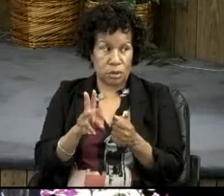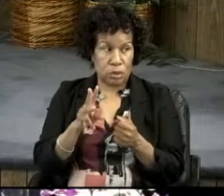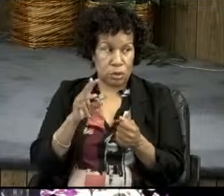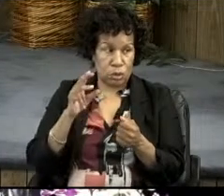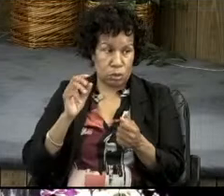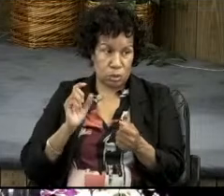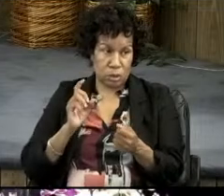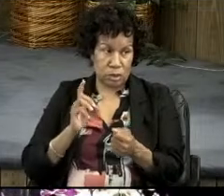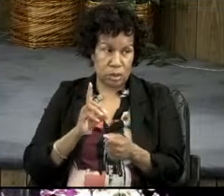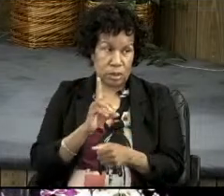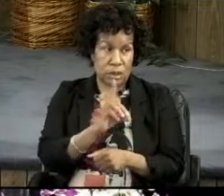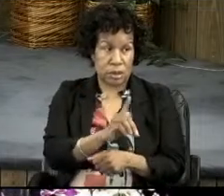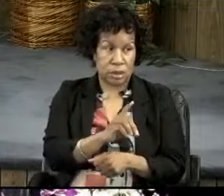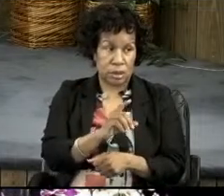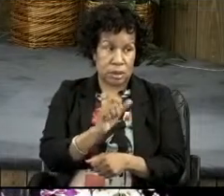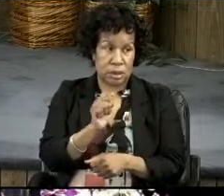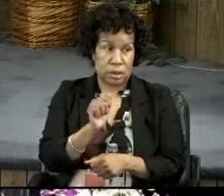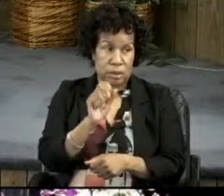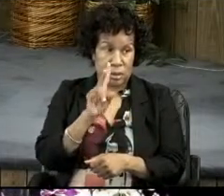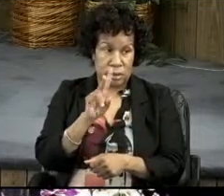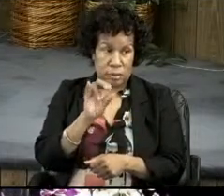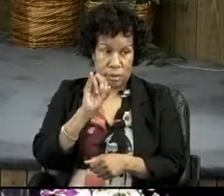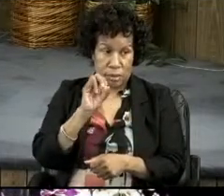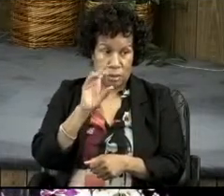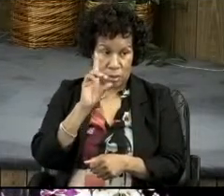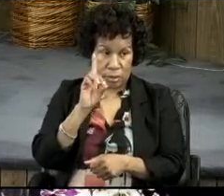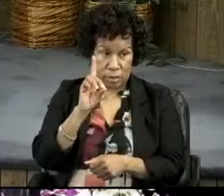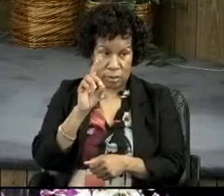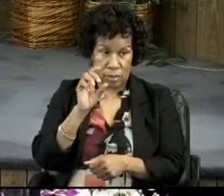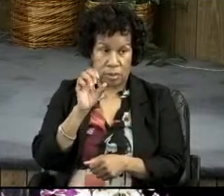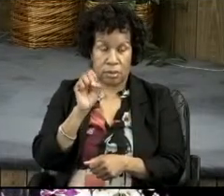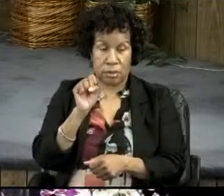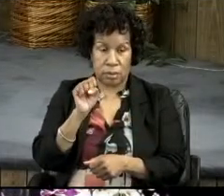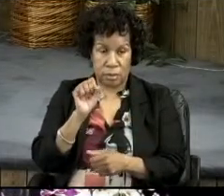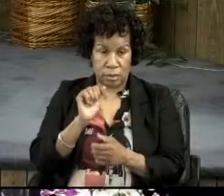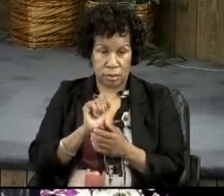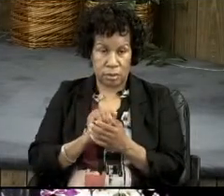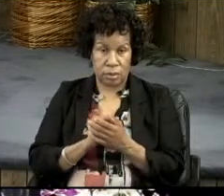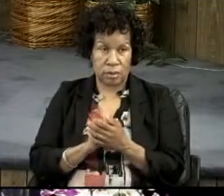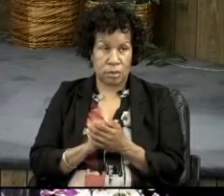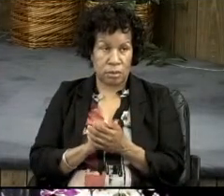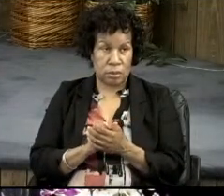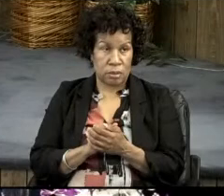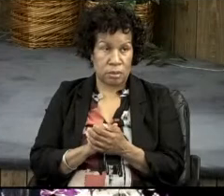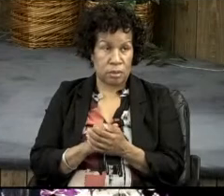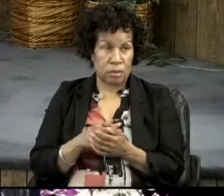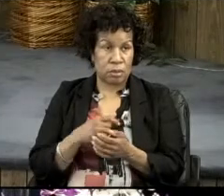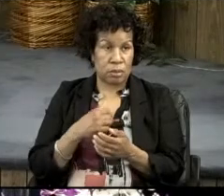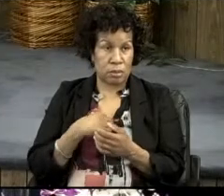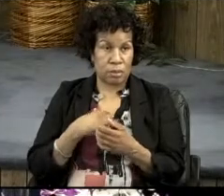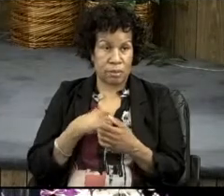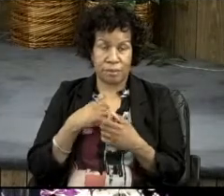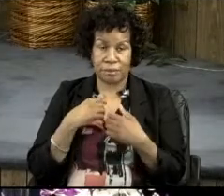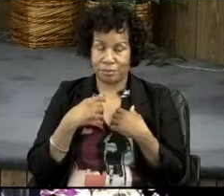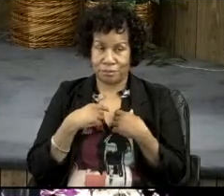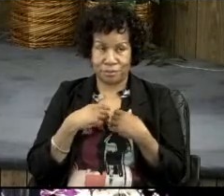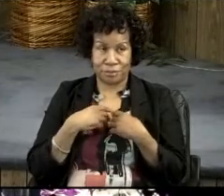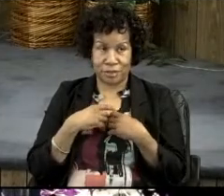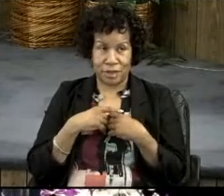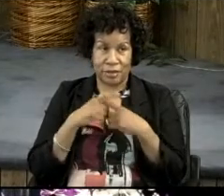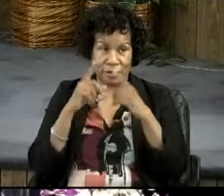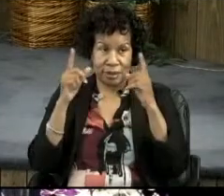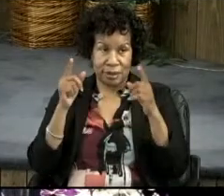What David said to Saul is, this is good armor, but I haven't tested it.